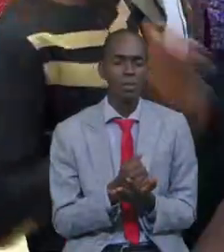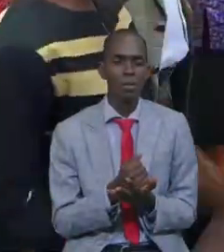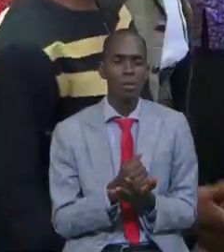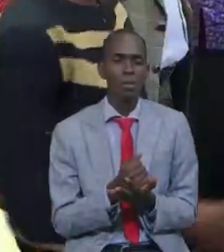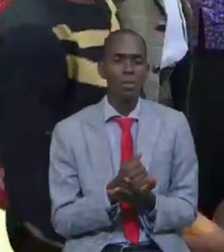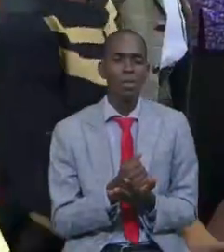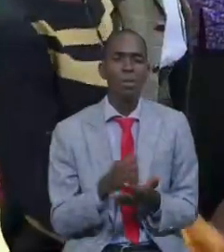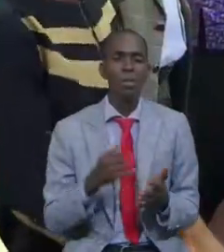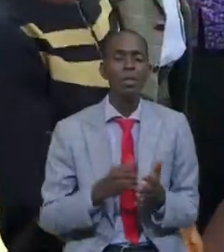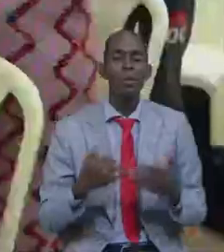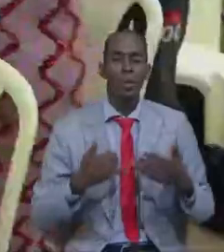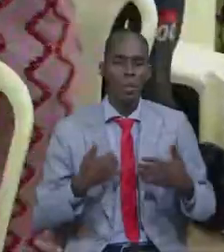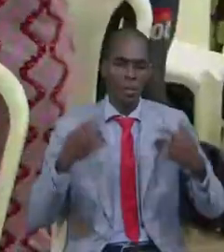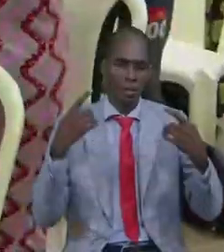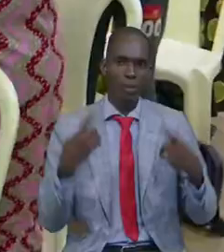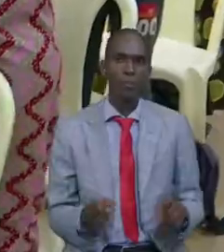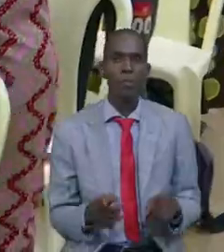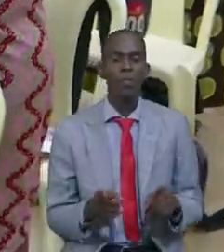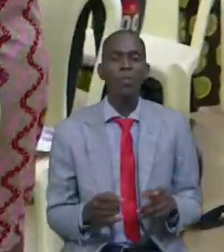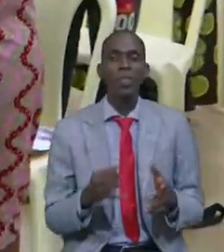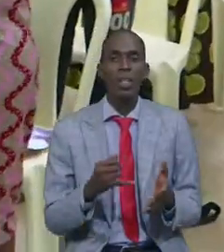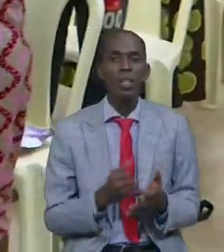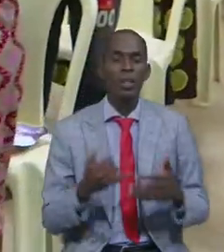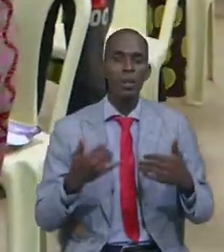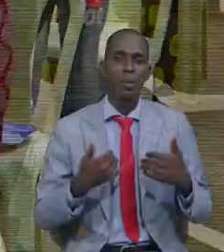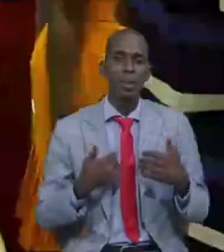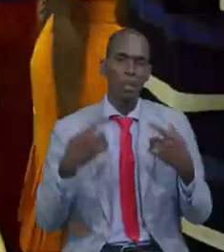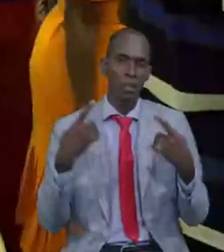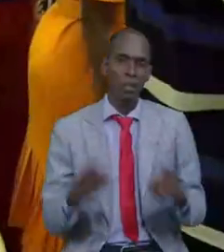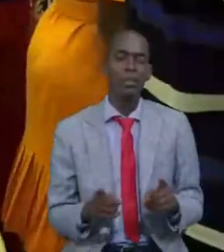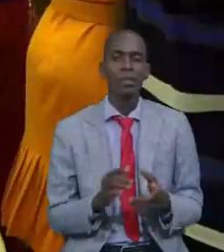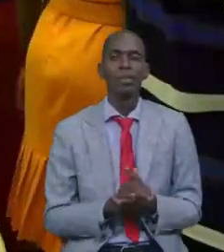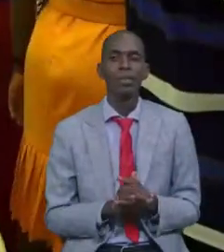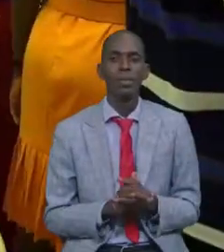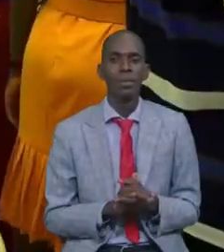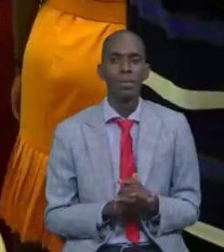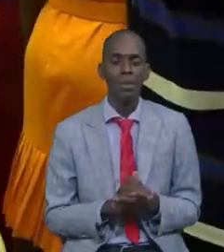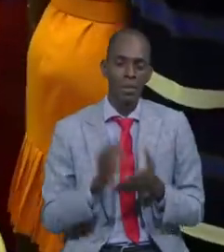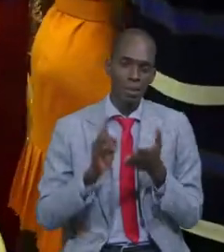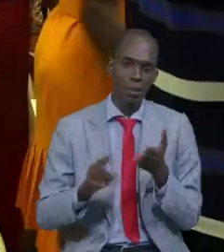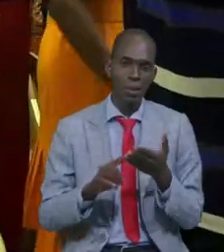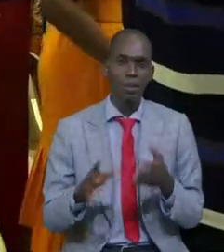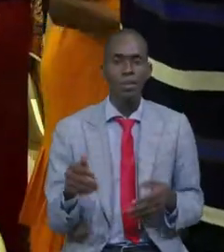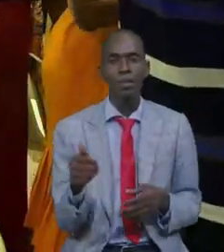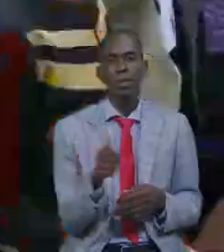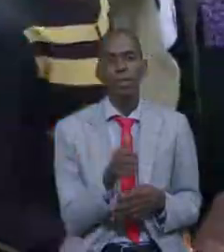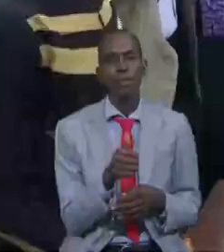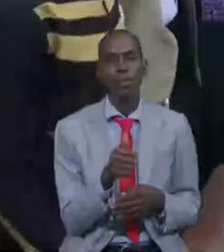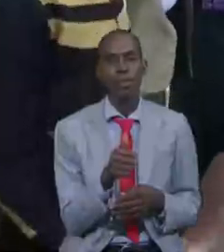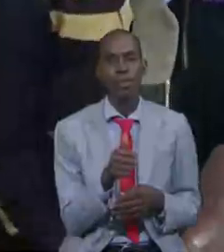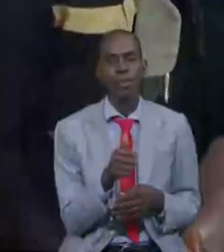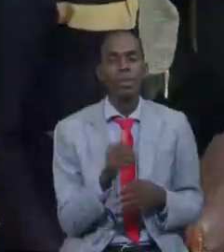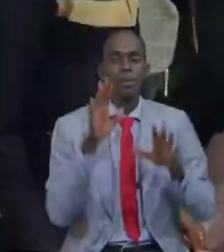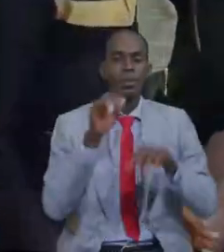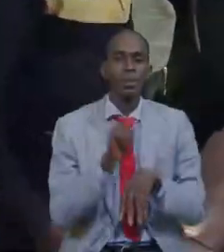It is done. It is done. Check up yourself. The